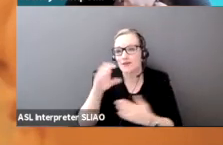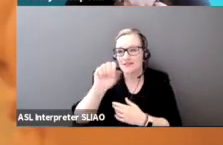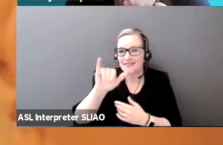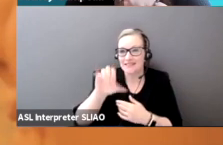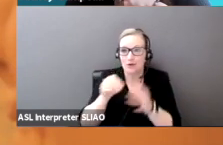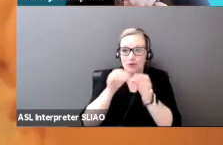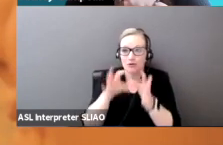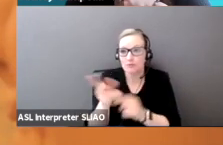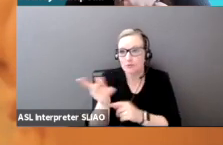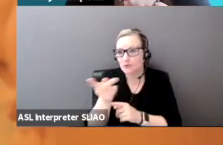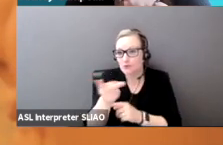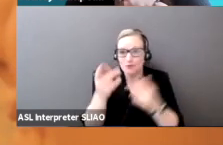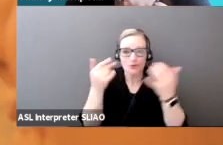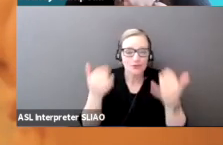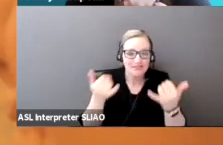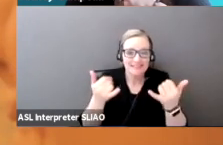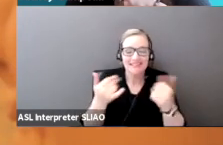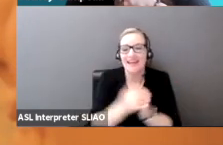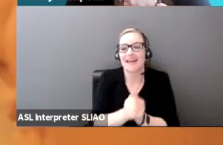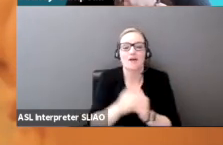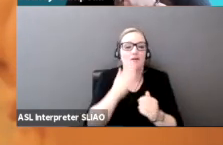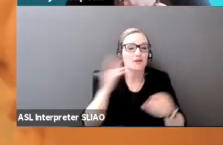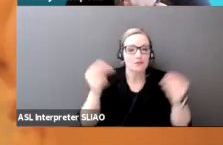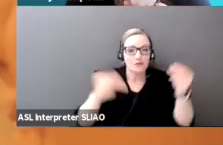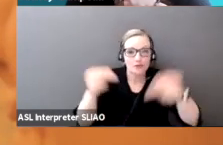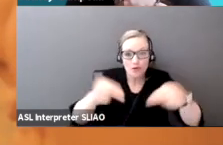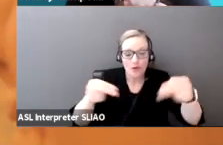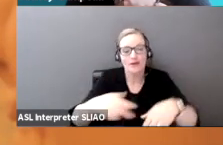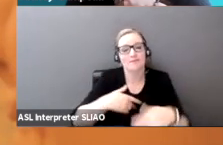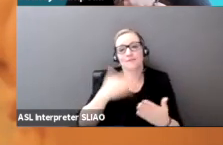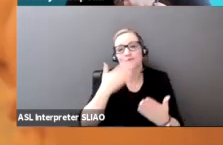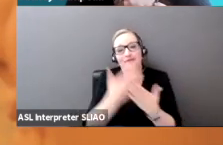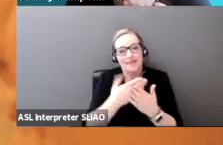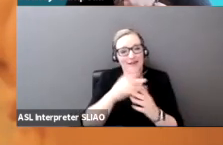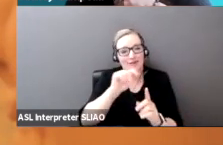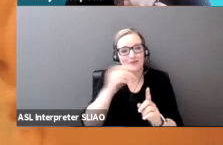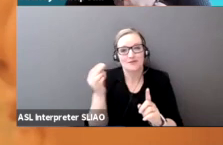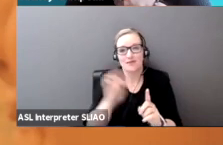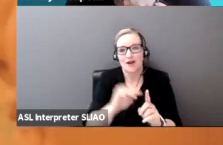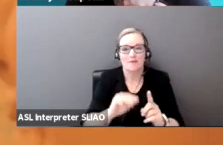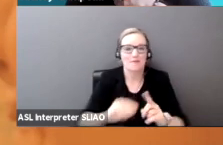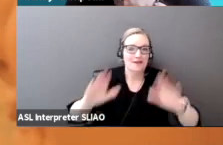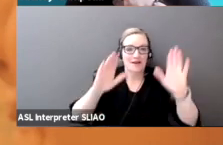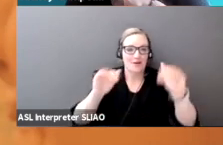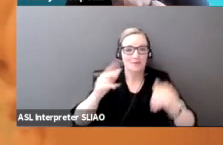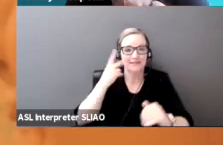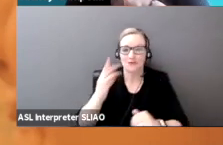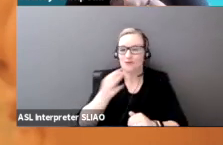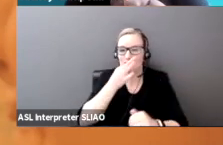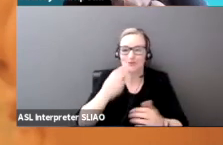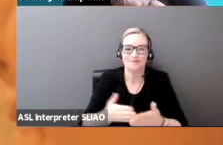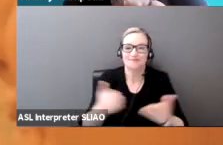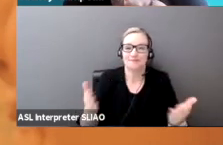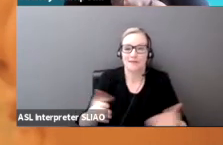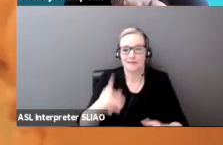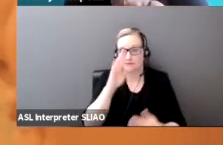today. Many thanks to all of you for joining us, and we really hope you do come back again soon. So April 20th,